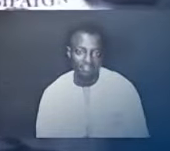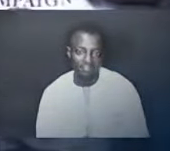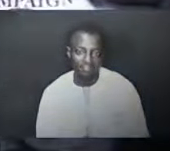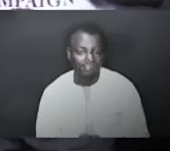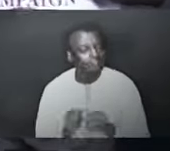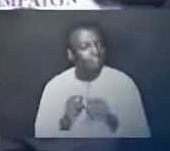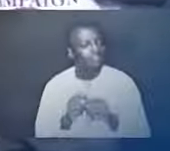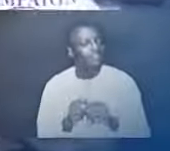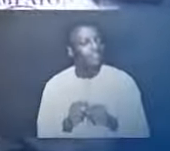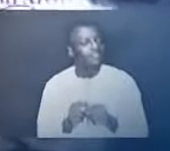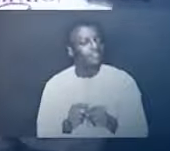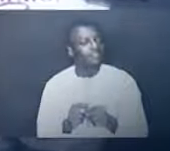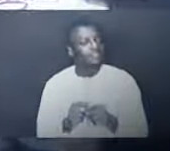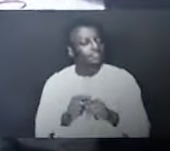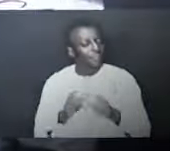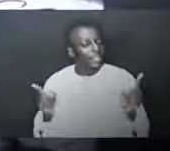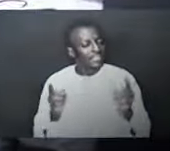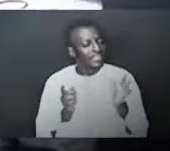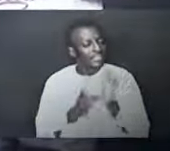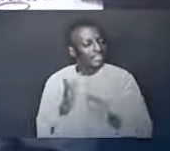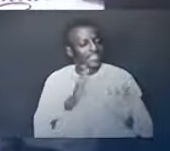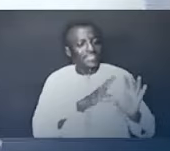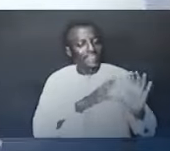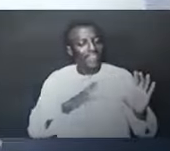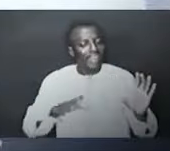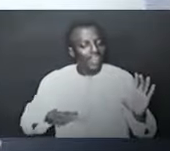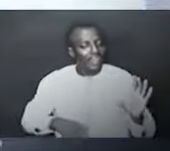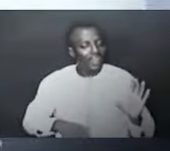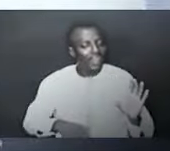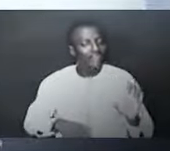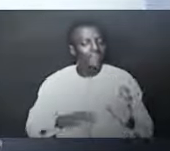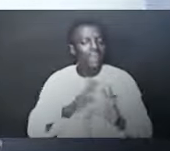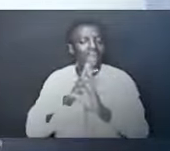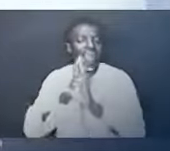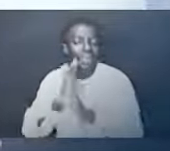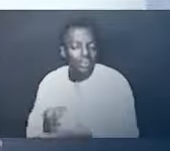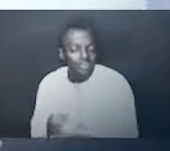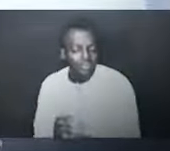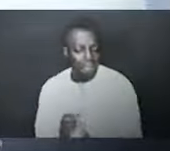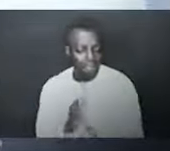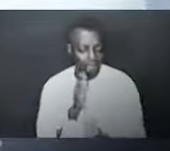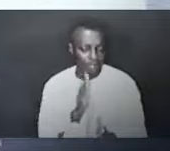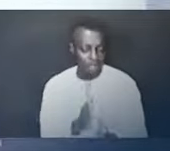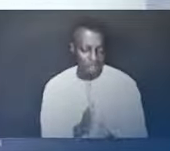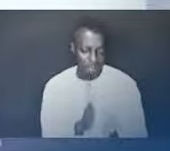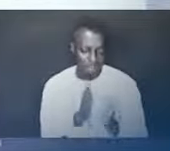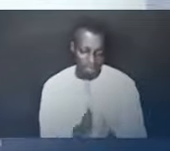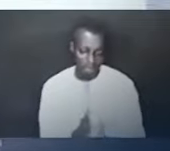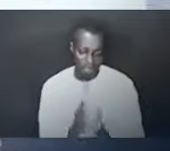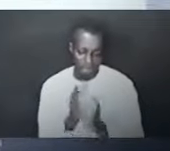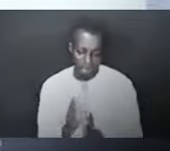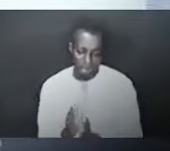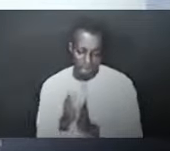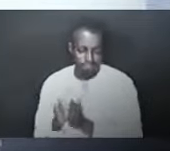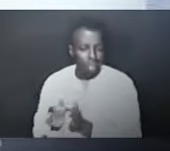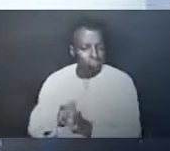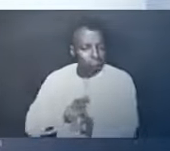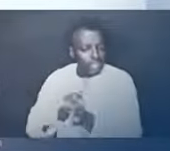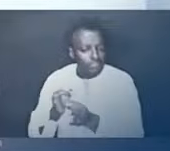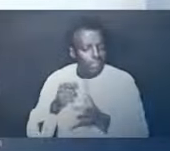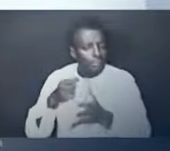And Jesus was very, very categorical in his response to her statement, I know the